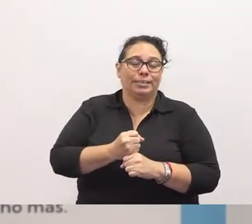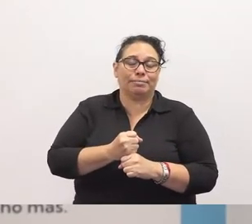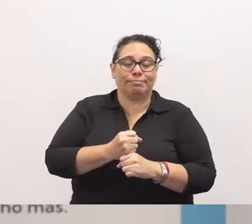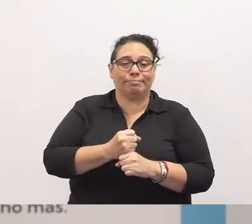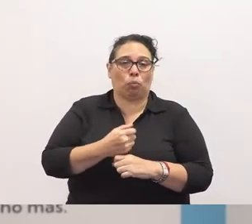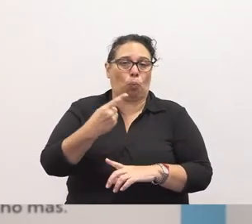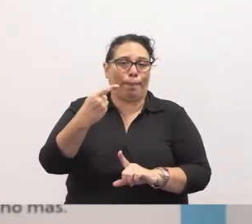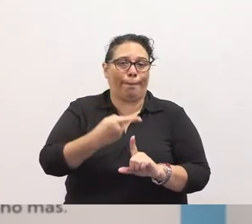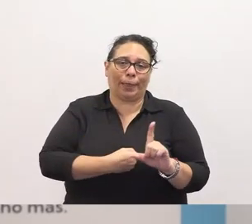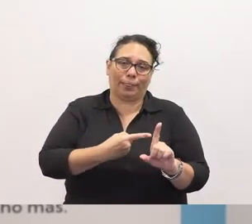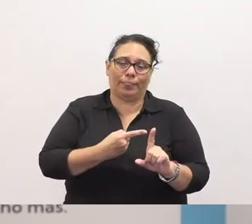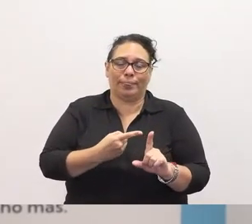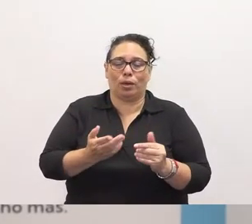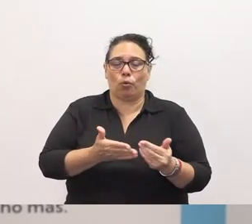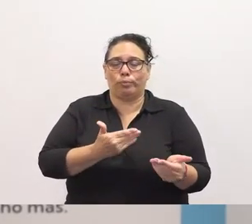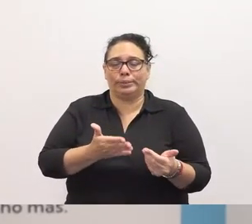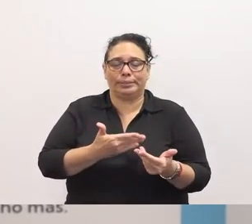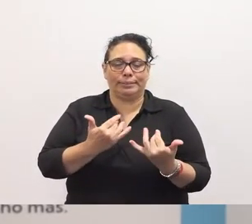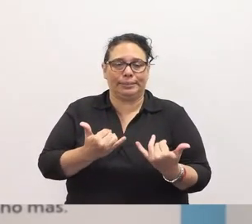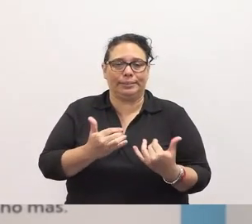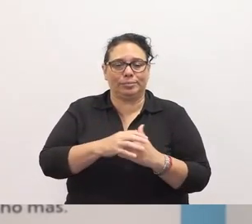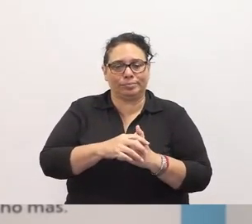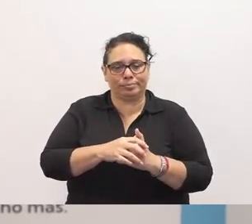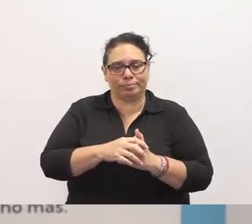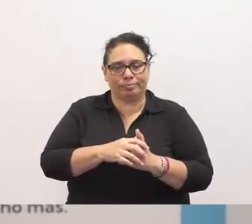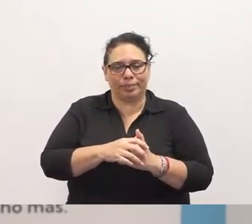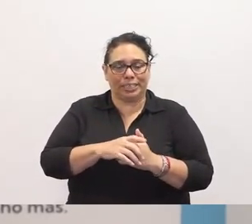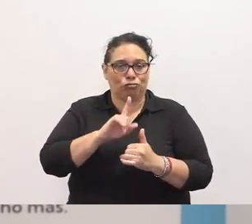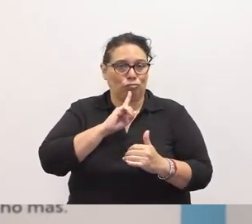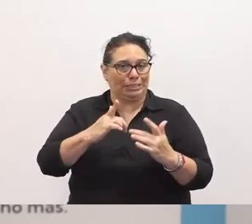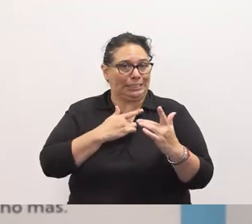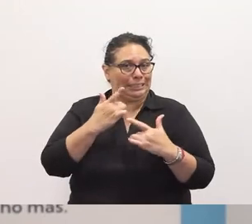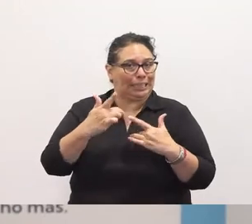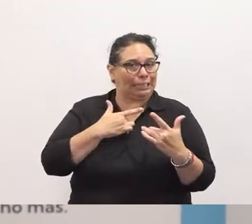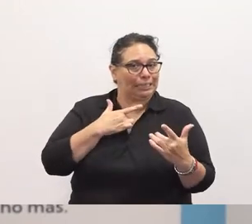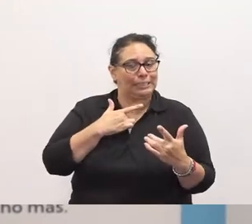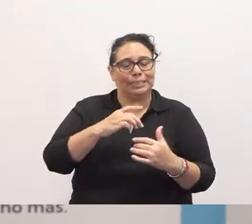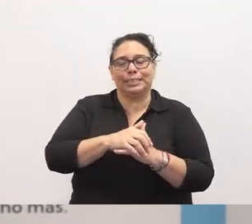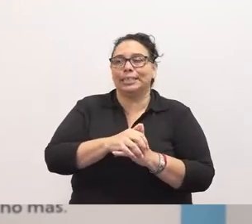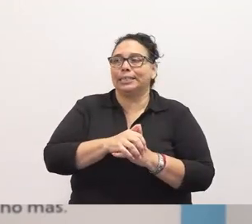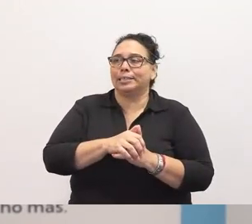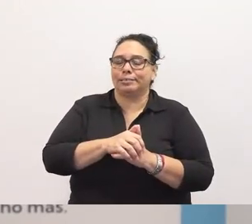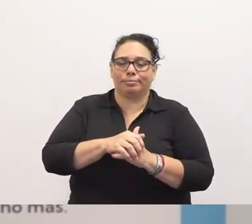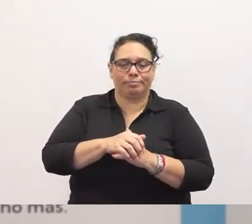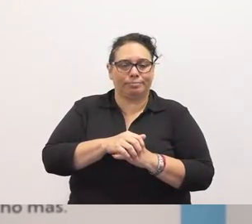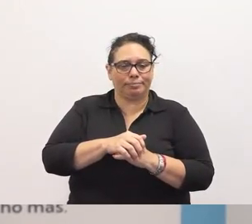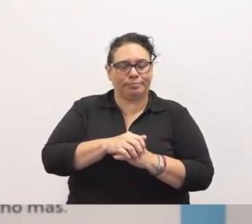month into it now, or we are a month into it, but it's very exciting.